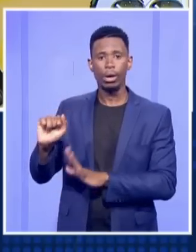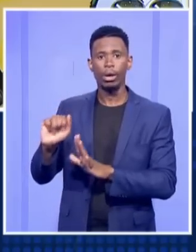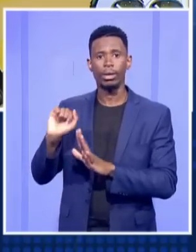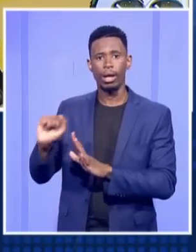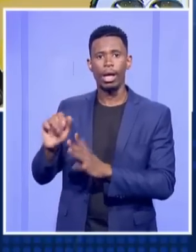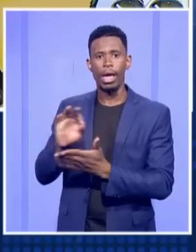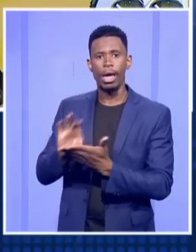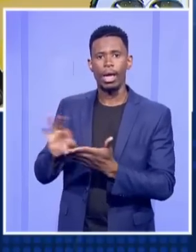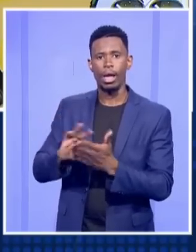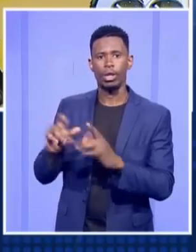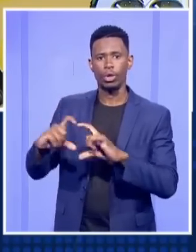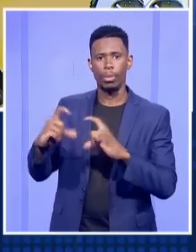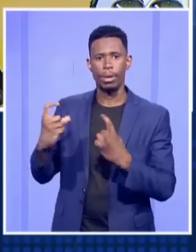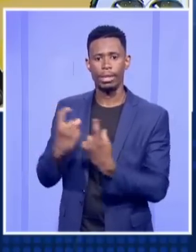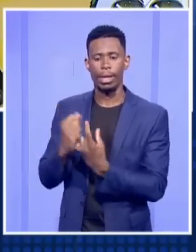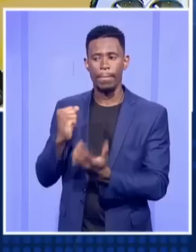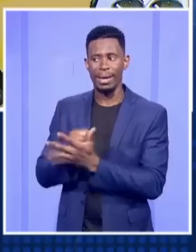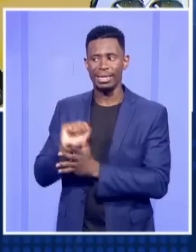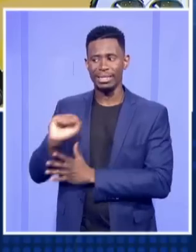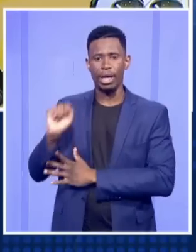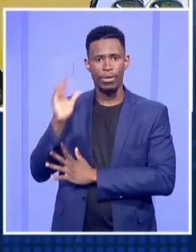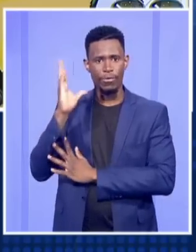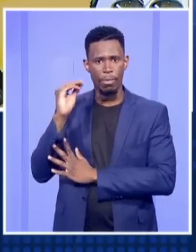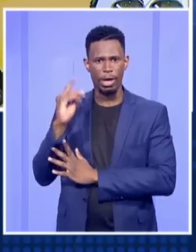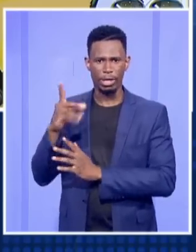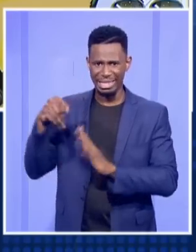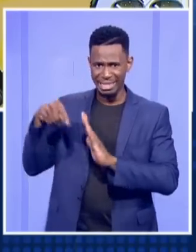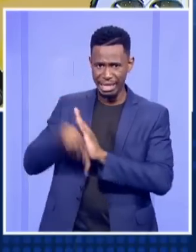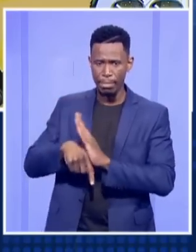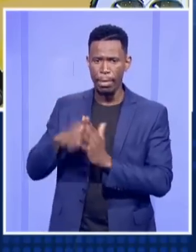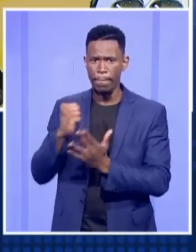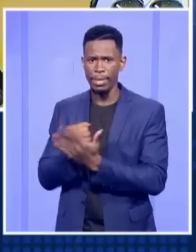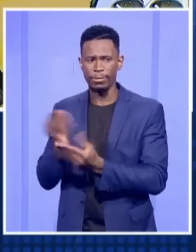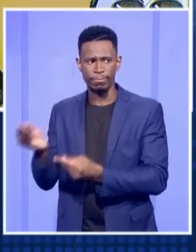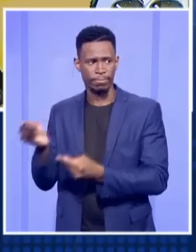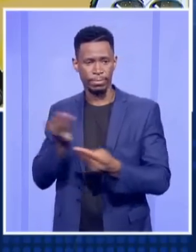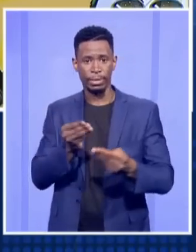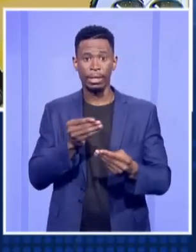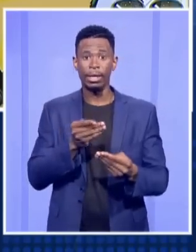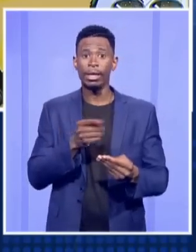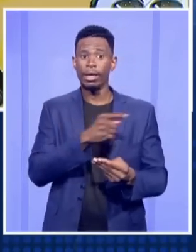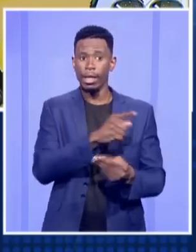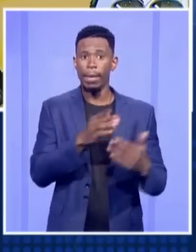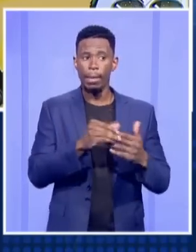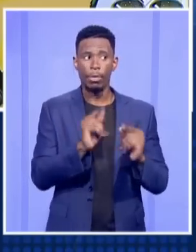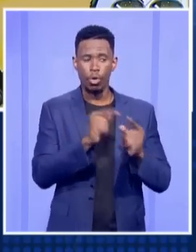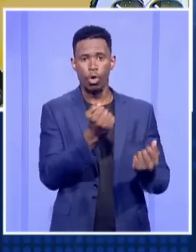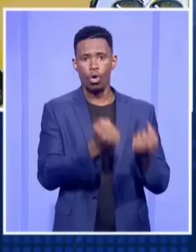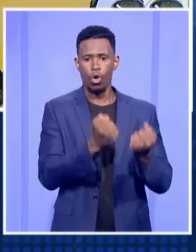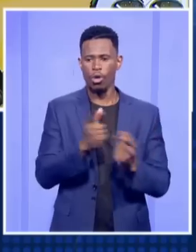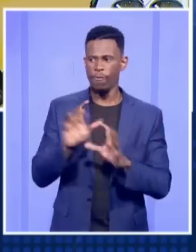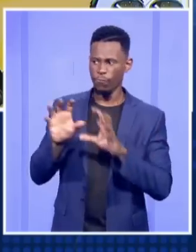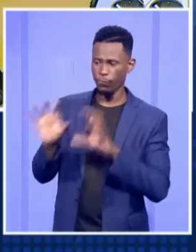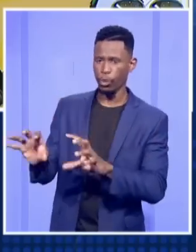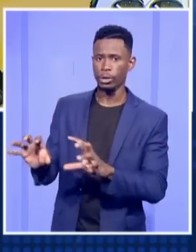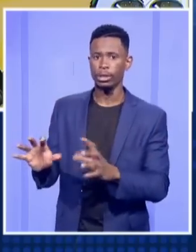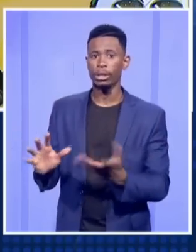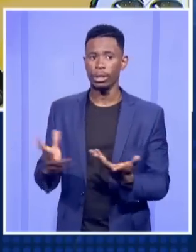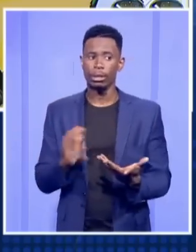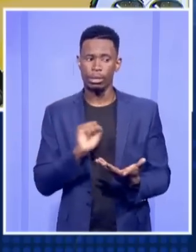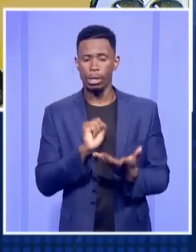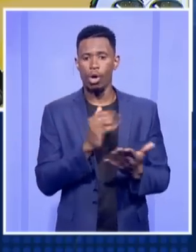Well, they would have exercised their rights when they were doing that. We can't take away the rights of our members to approach